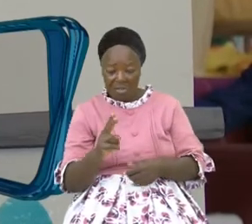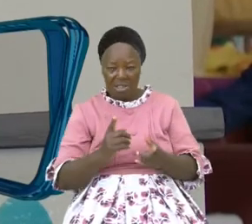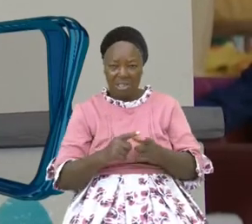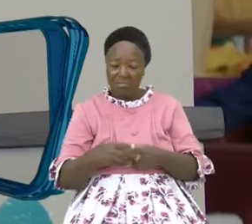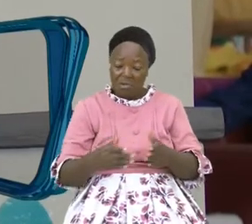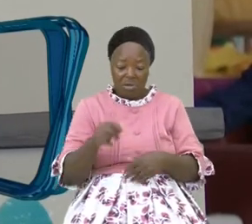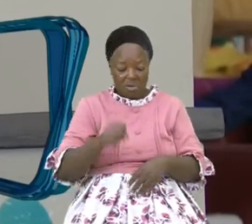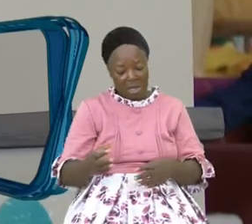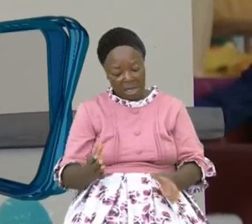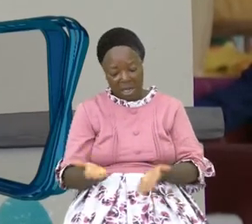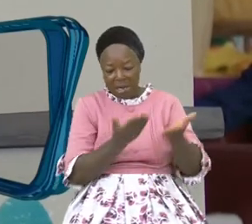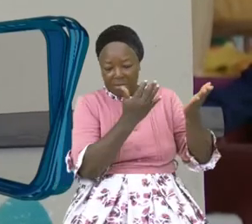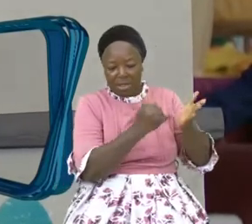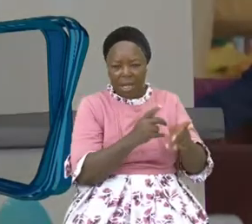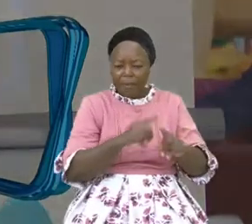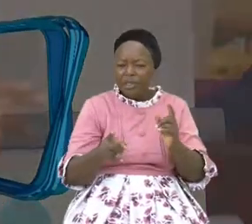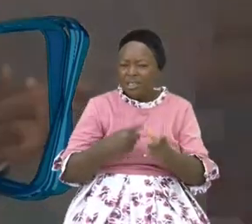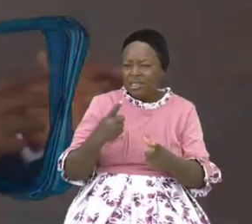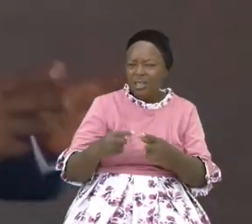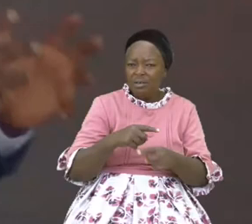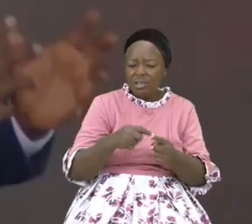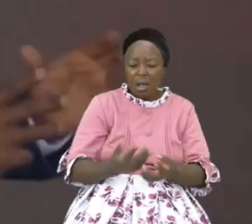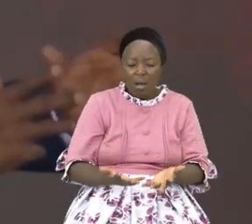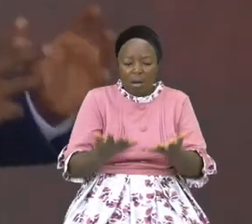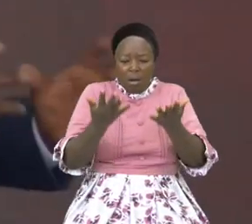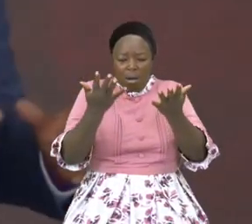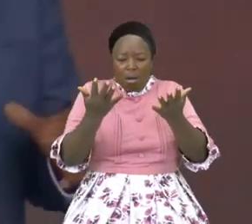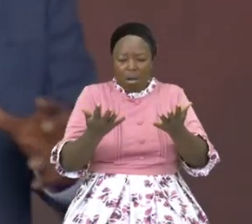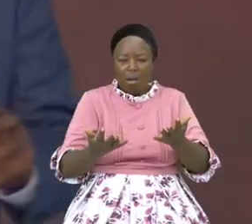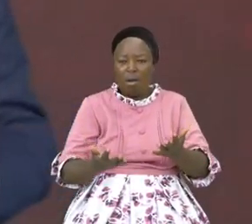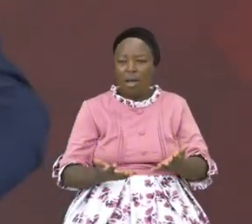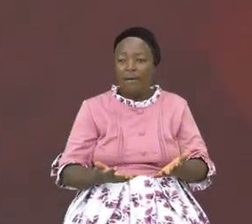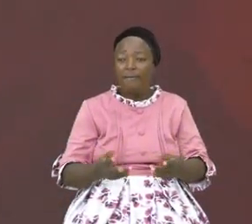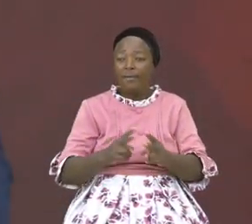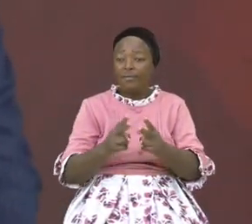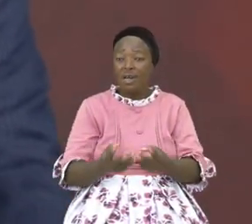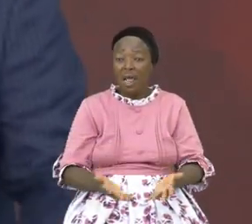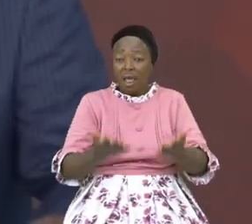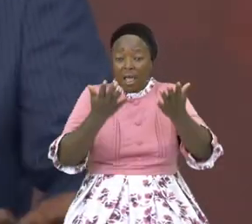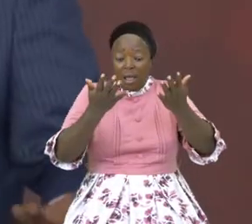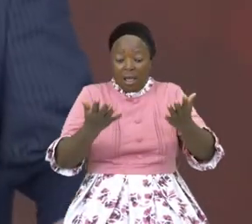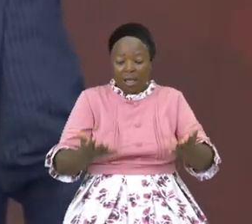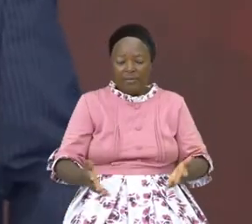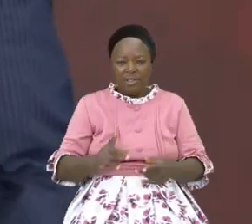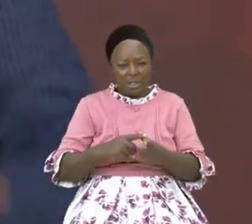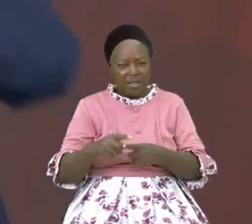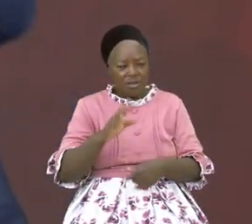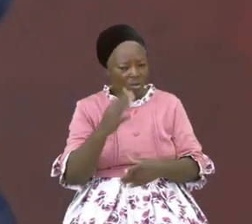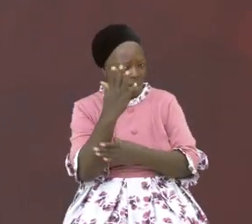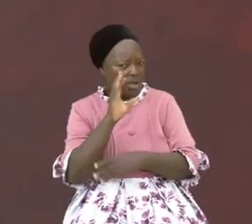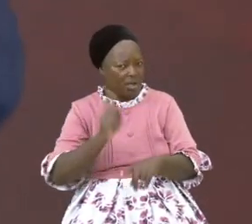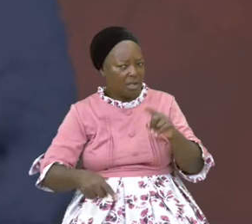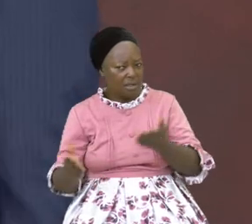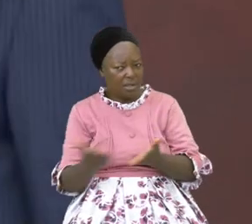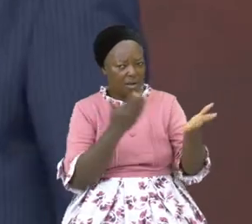But then if it's weightier, heavy iron, your arm cannot carry again.